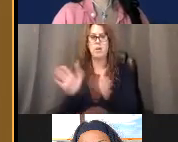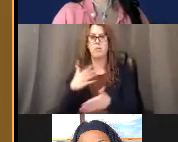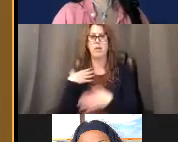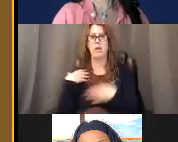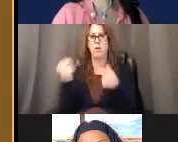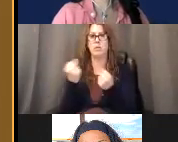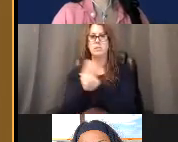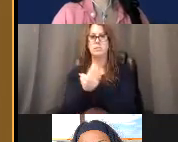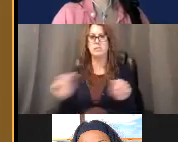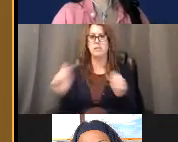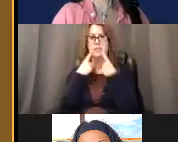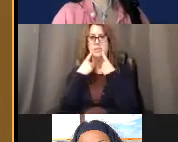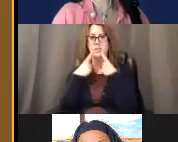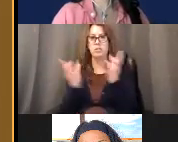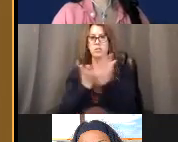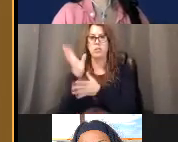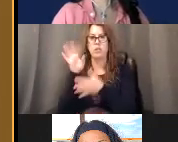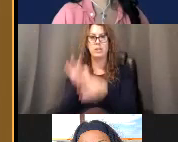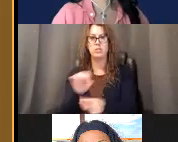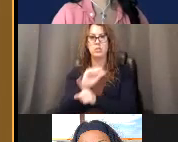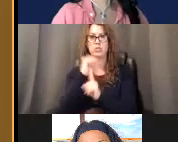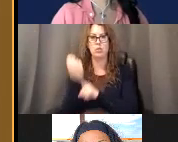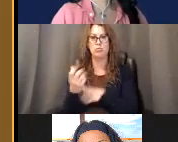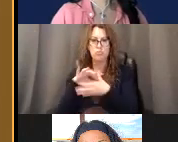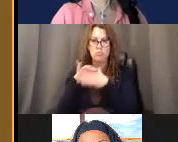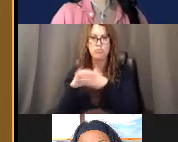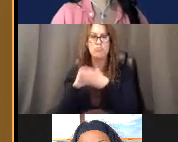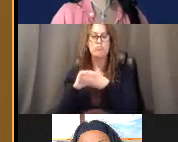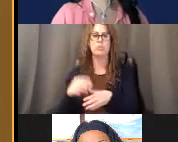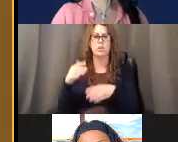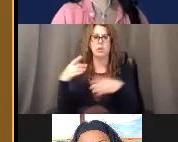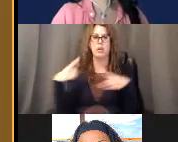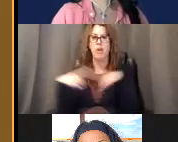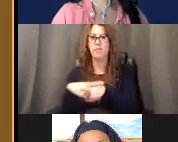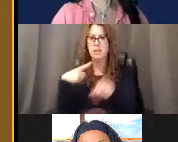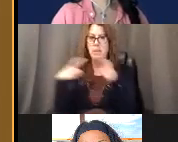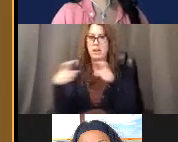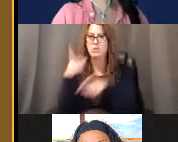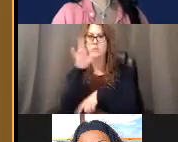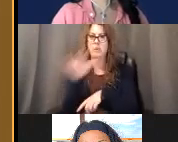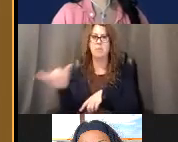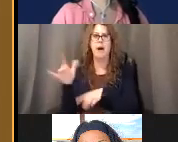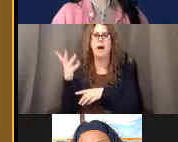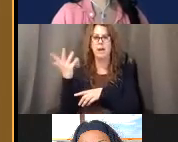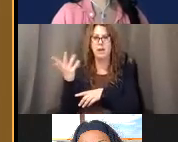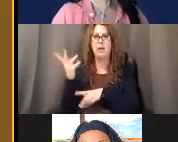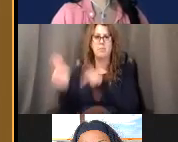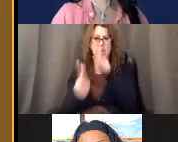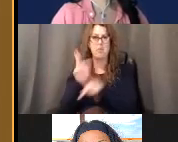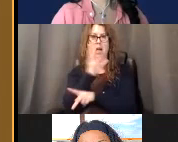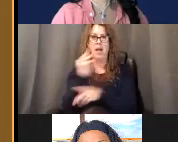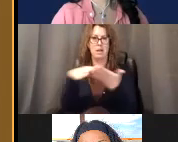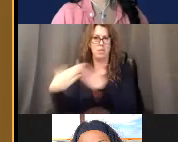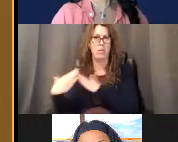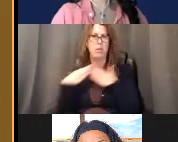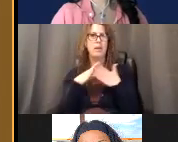communities. So when Sam is talking about the mental models and like, hey, there's this thing we do where we all kind of know like this isn't where we want to go, but